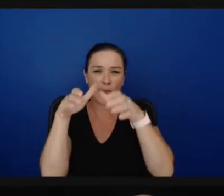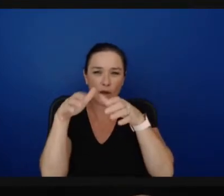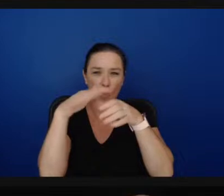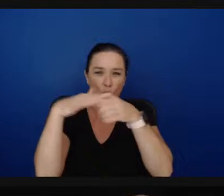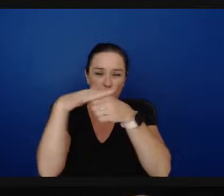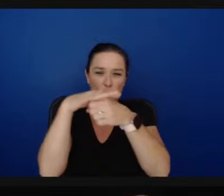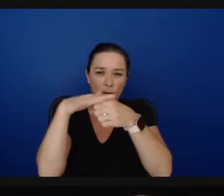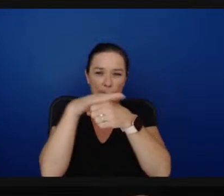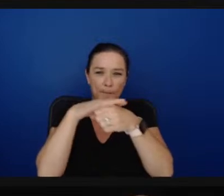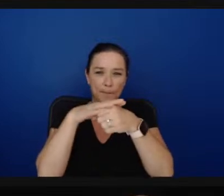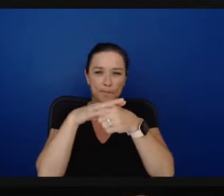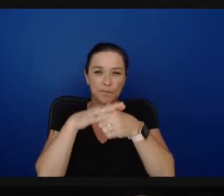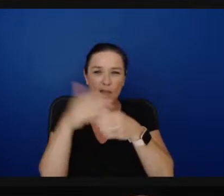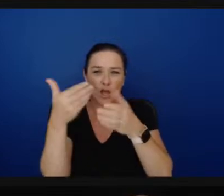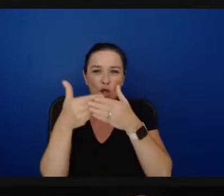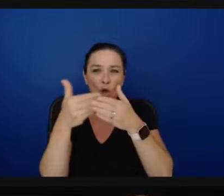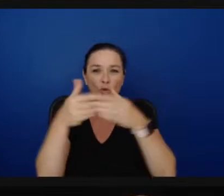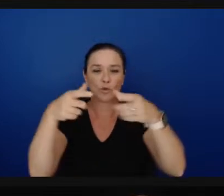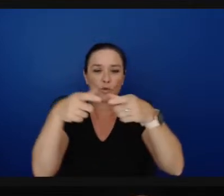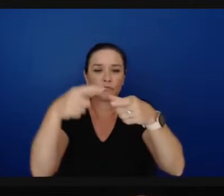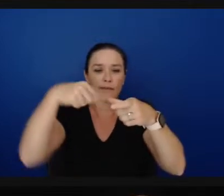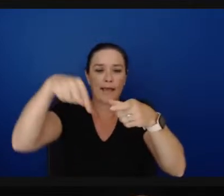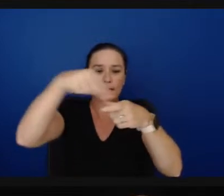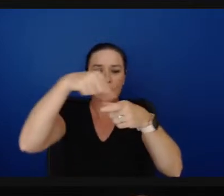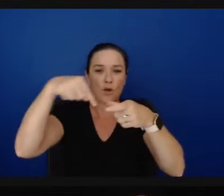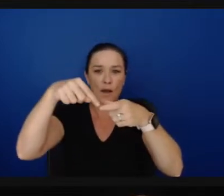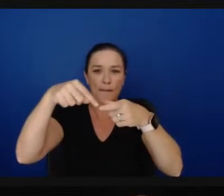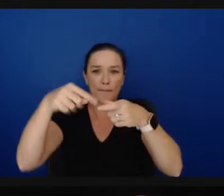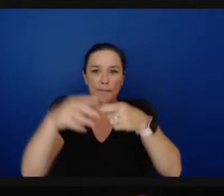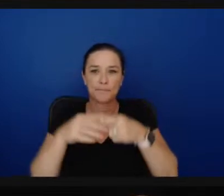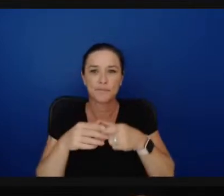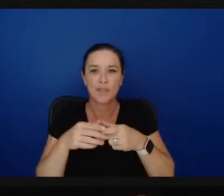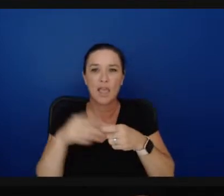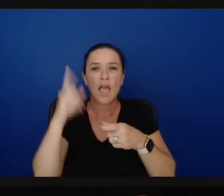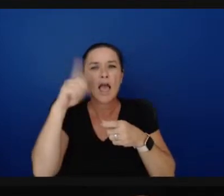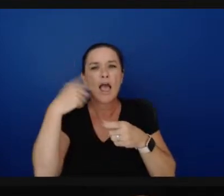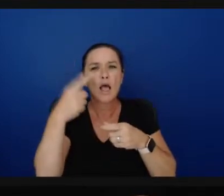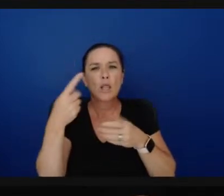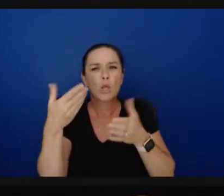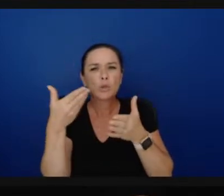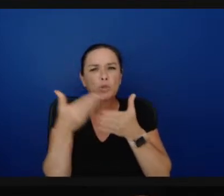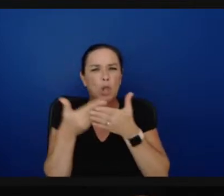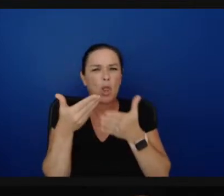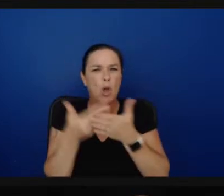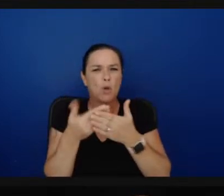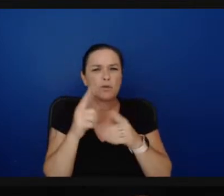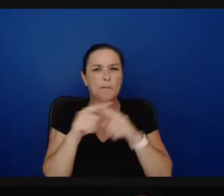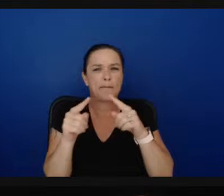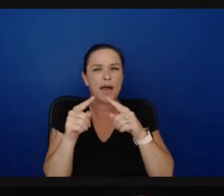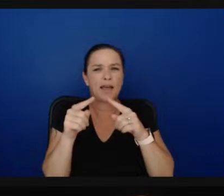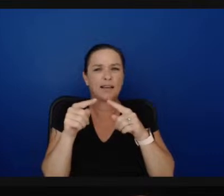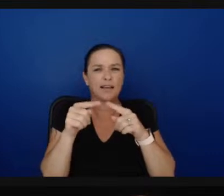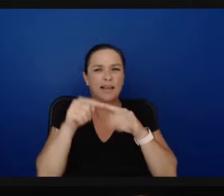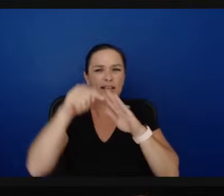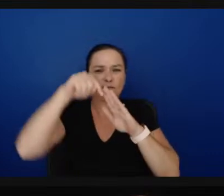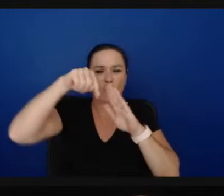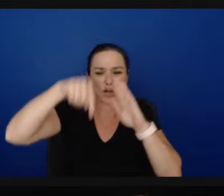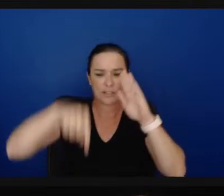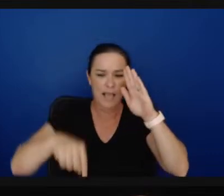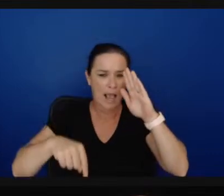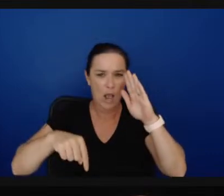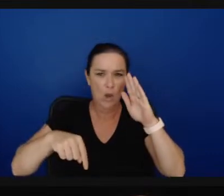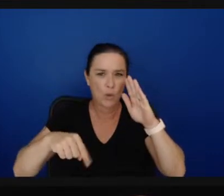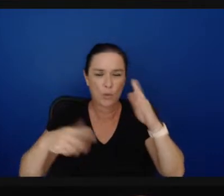pretty close to the caldera. It looks close this way, but it's really so far down that it's as